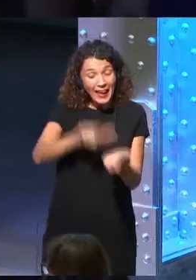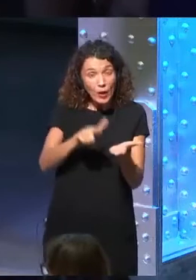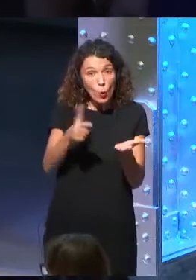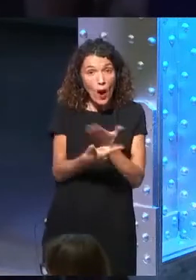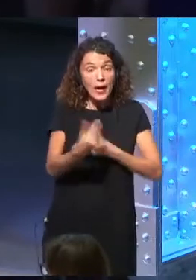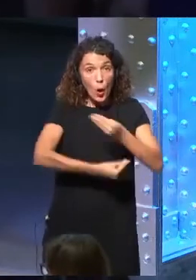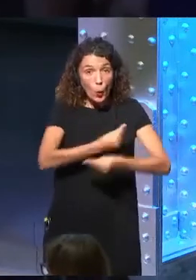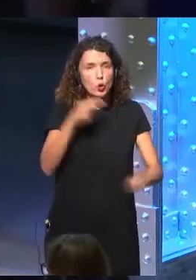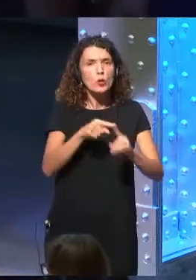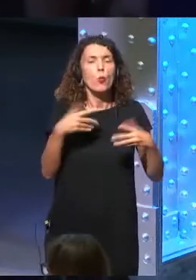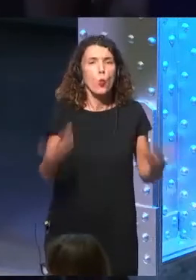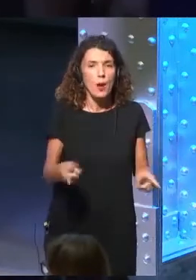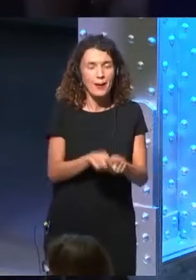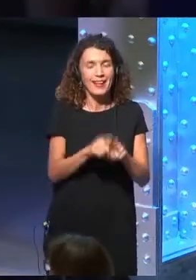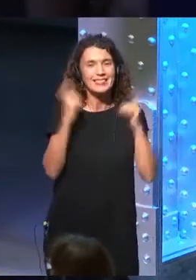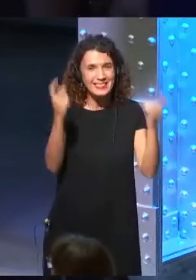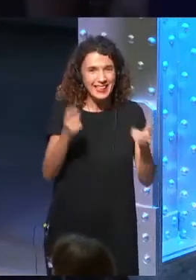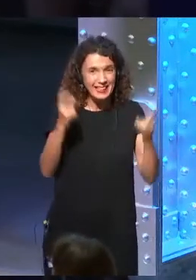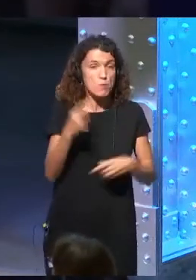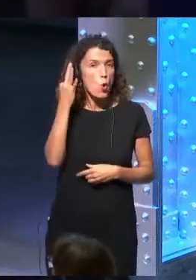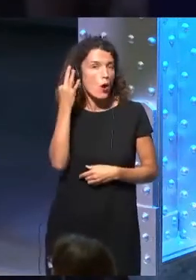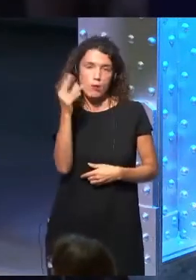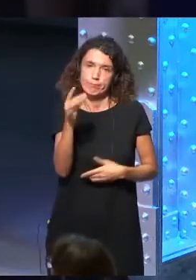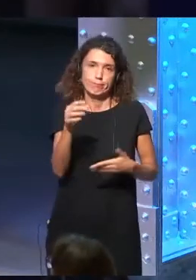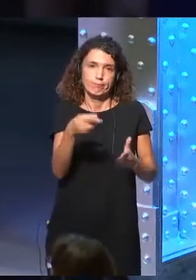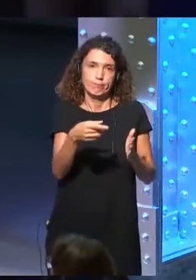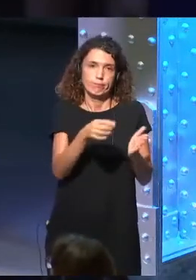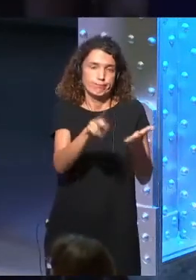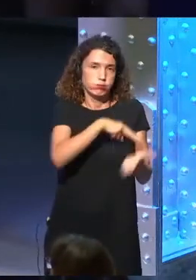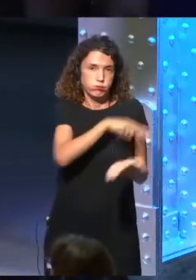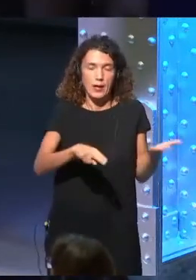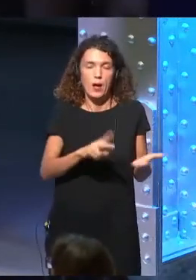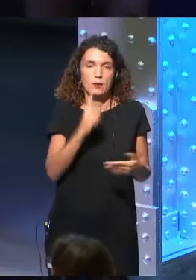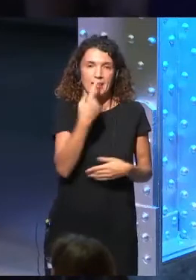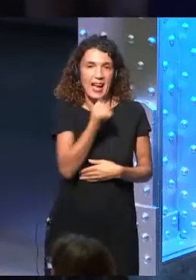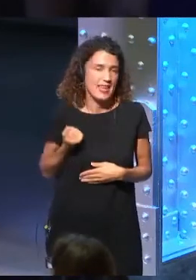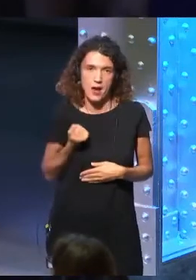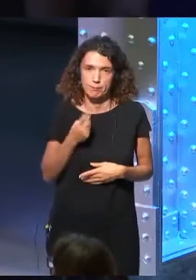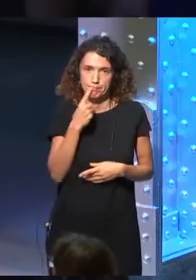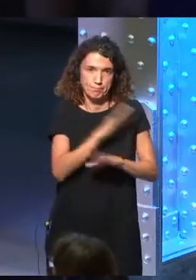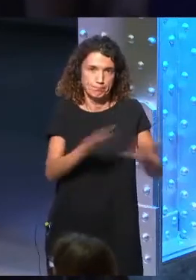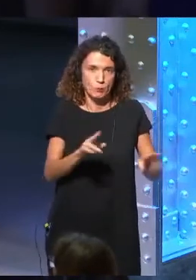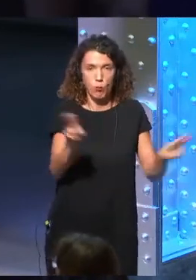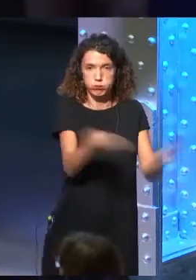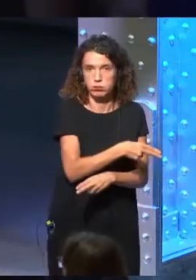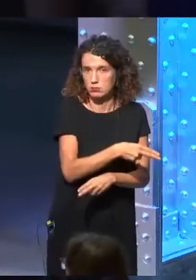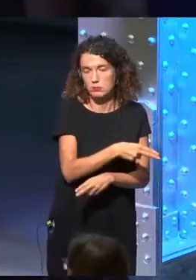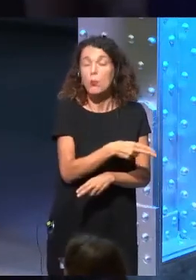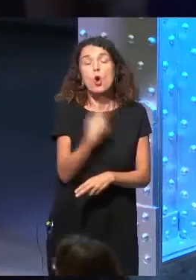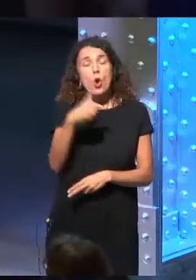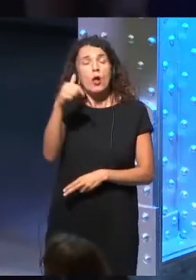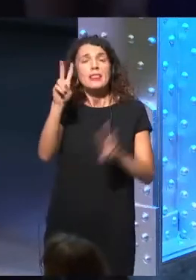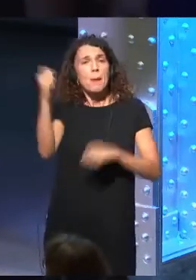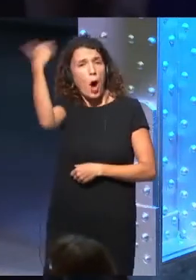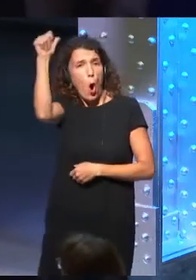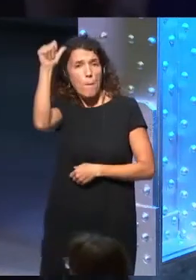shutting women out of man's talk. It's not really about what that woman's saying. It's telling her she's not